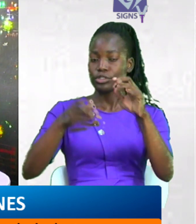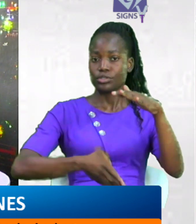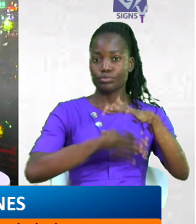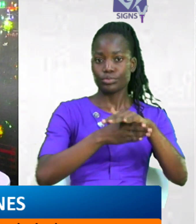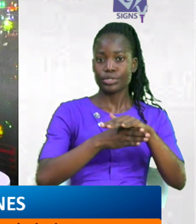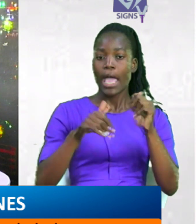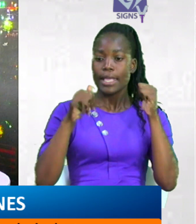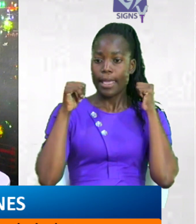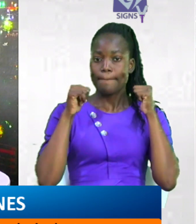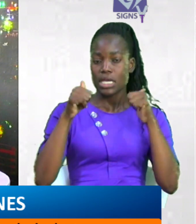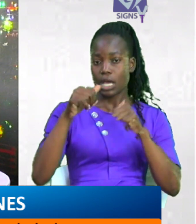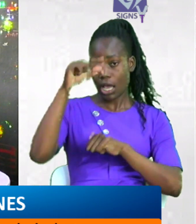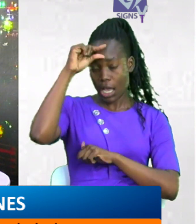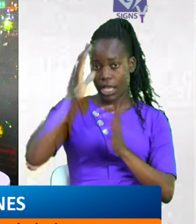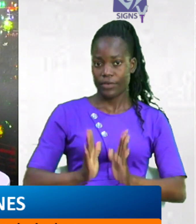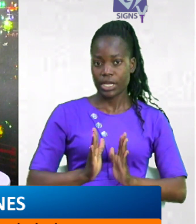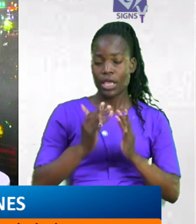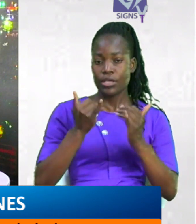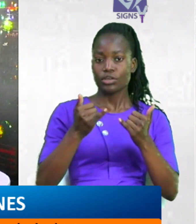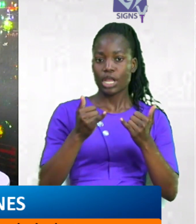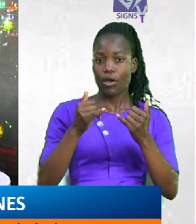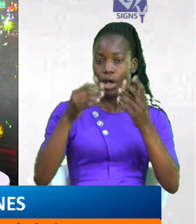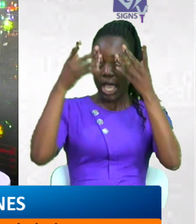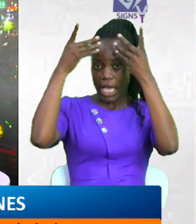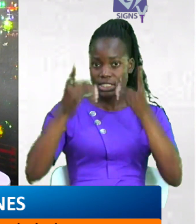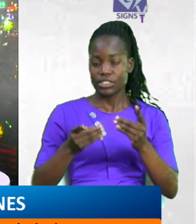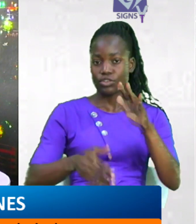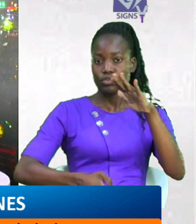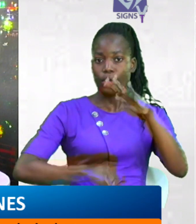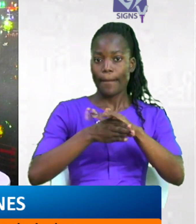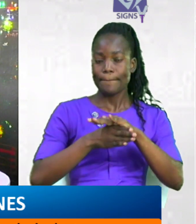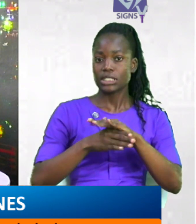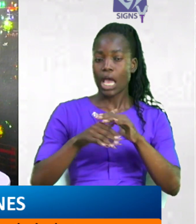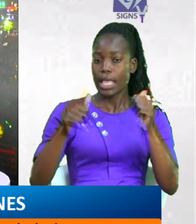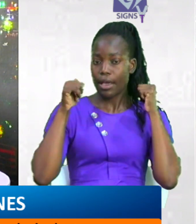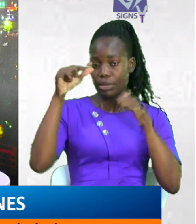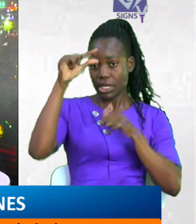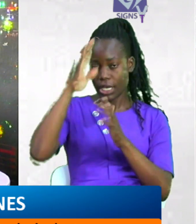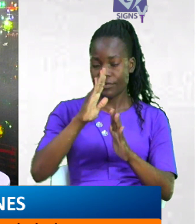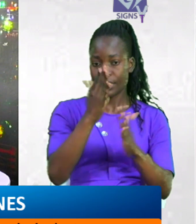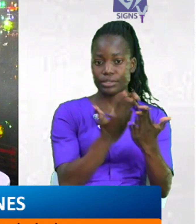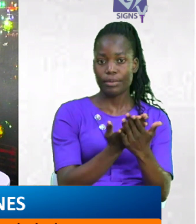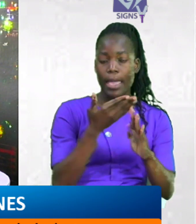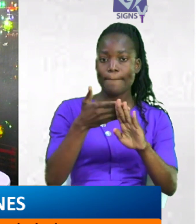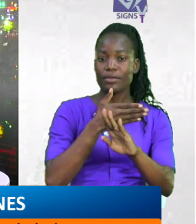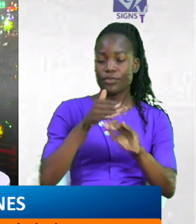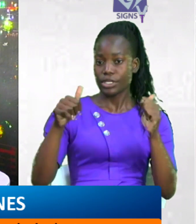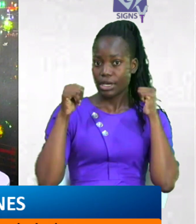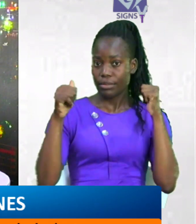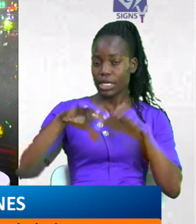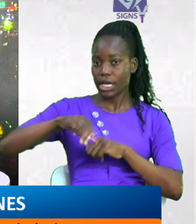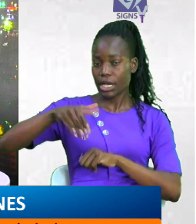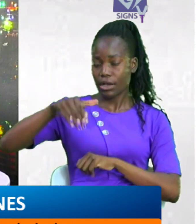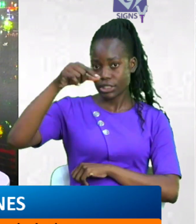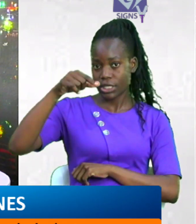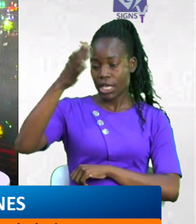about corruption, corruption, corruption. MCAs move motion to impeach